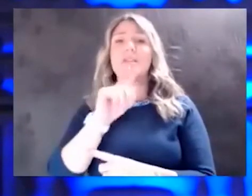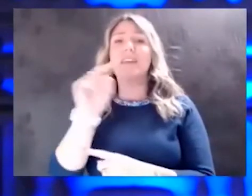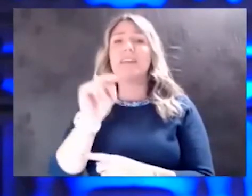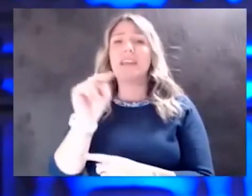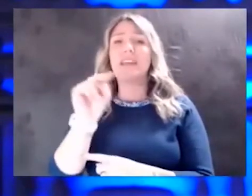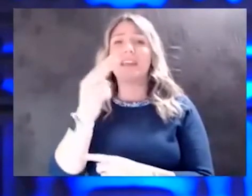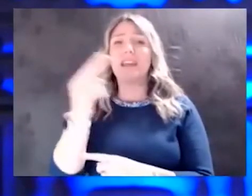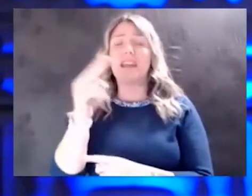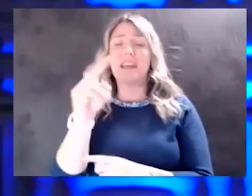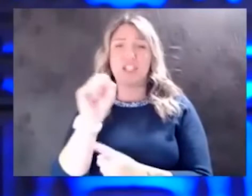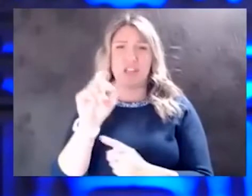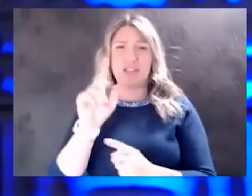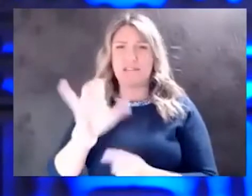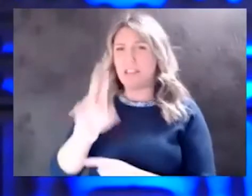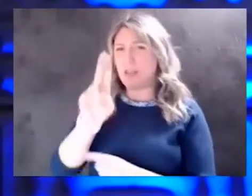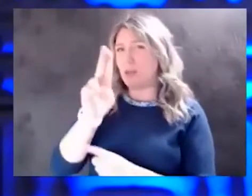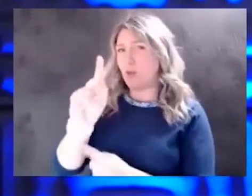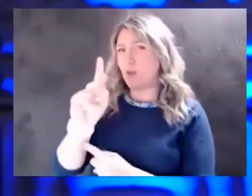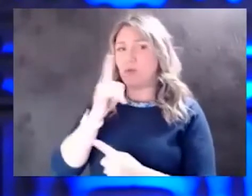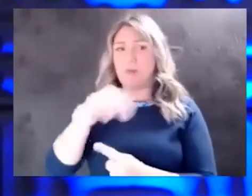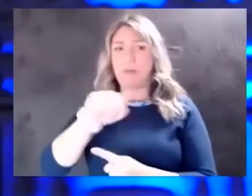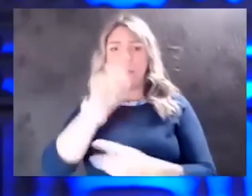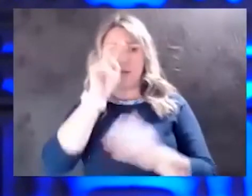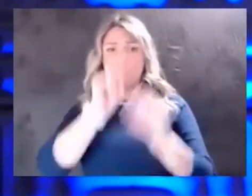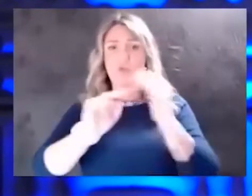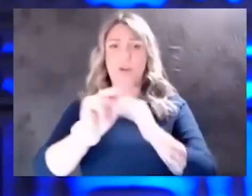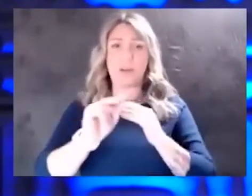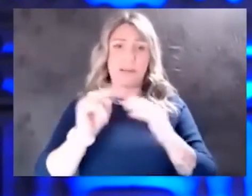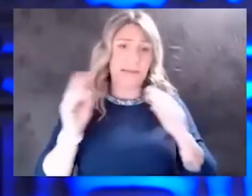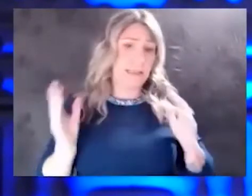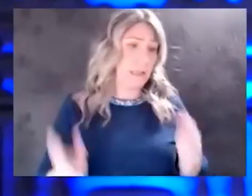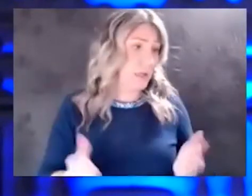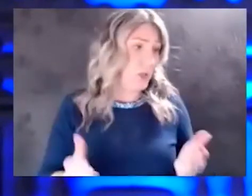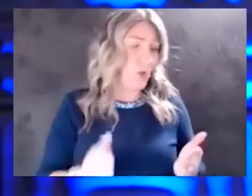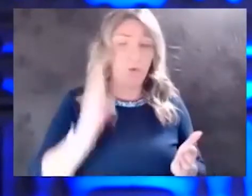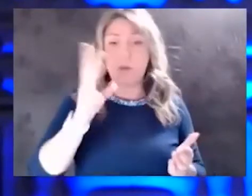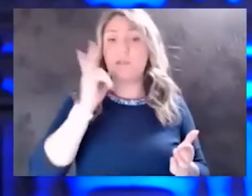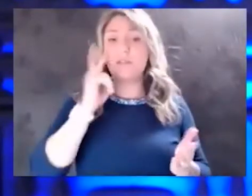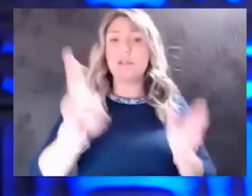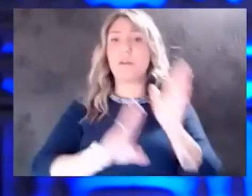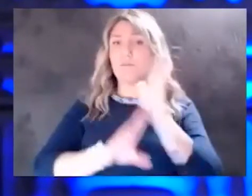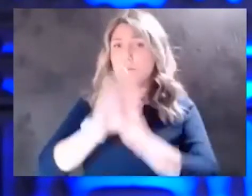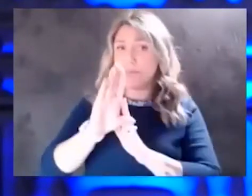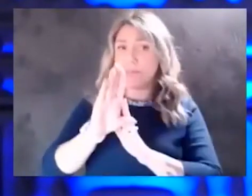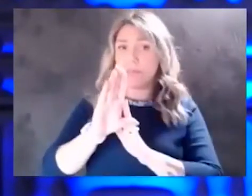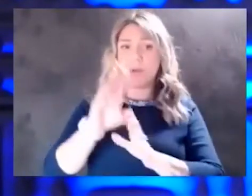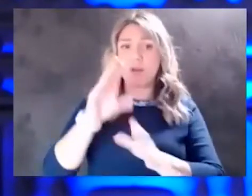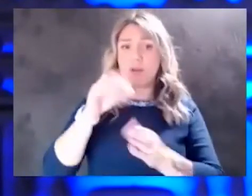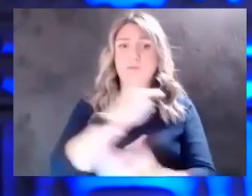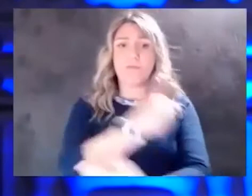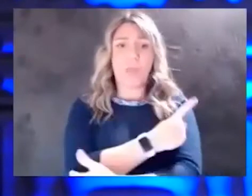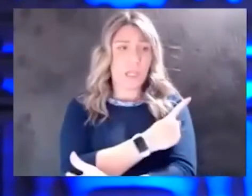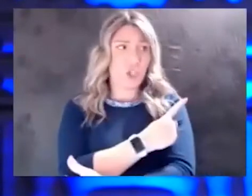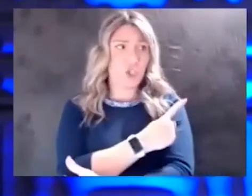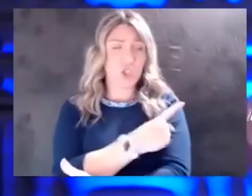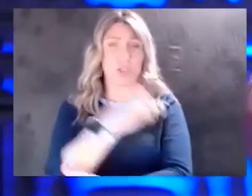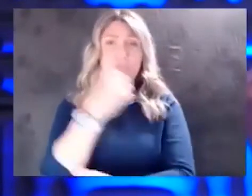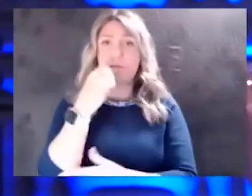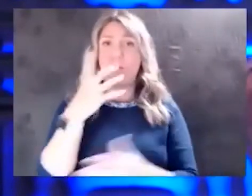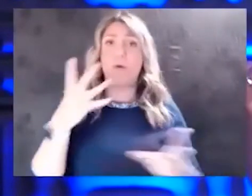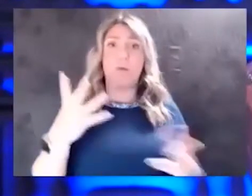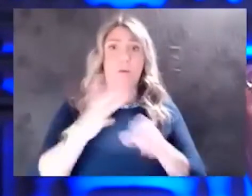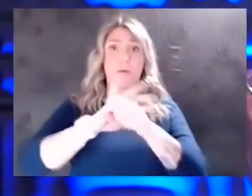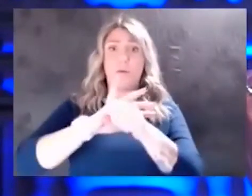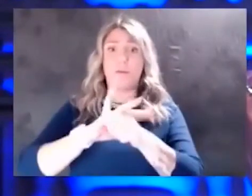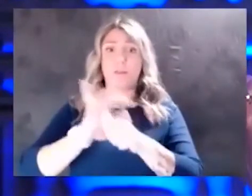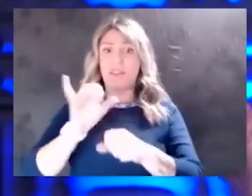were predicting that we here are going to see a surge in patients. And they want to know, is that's what's